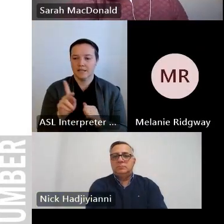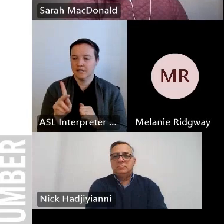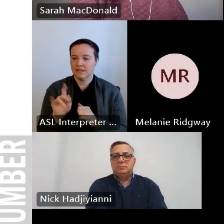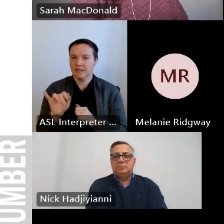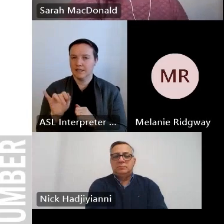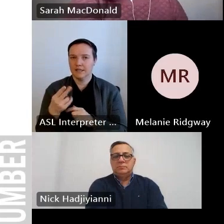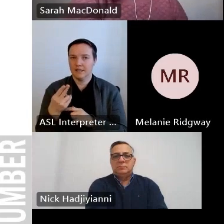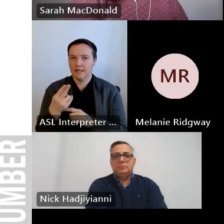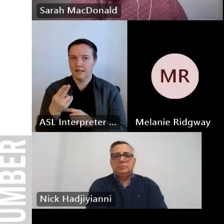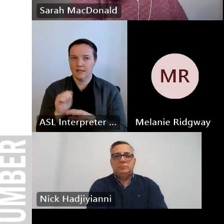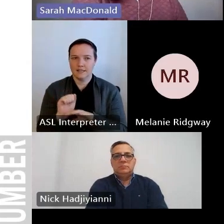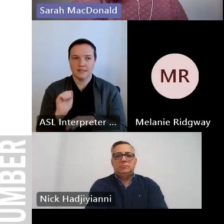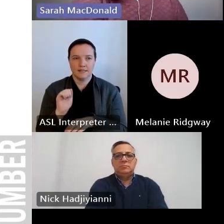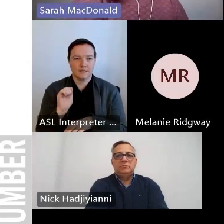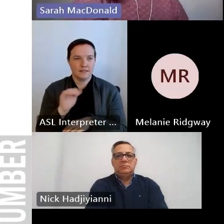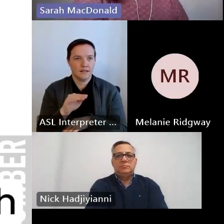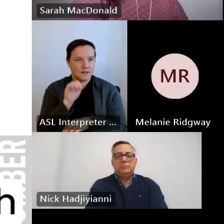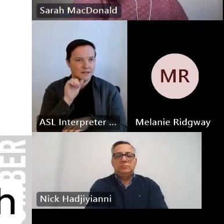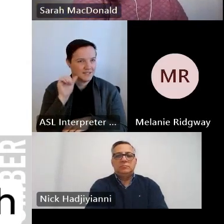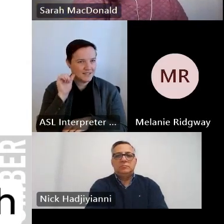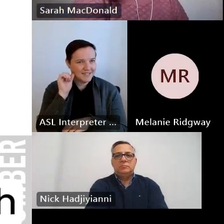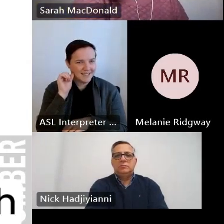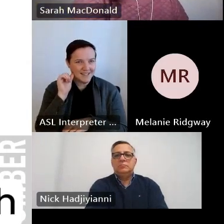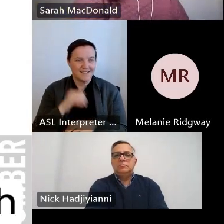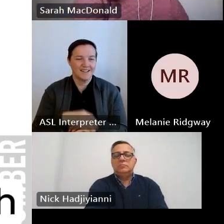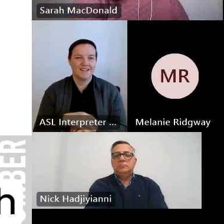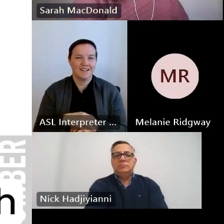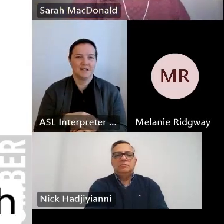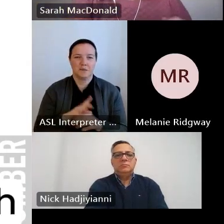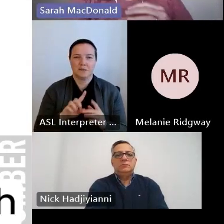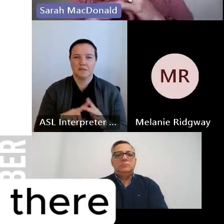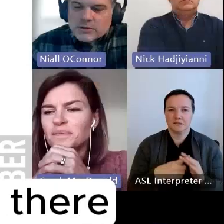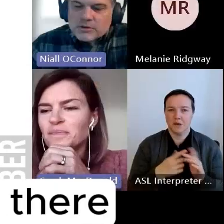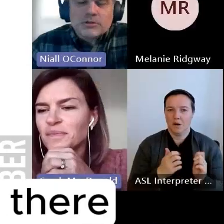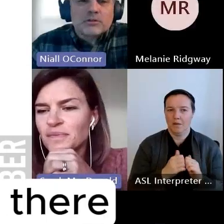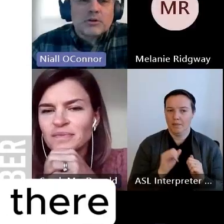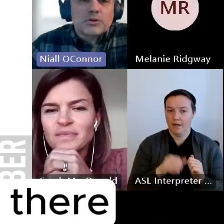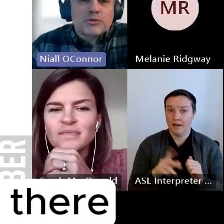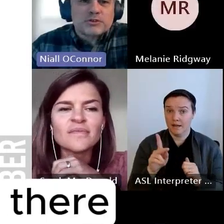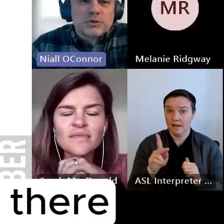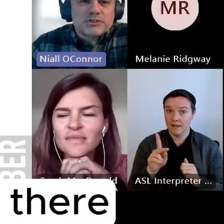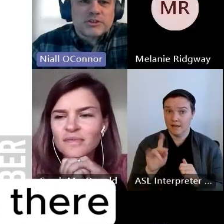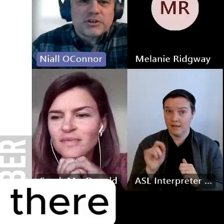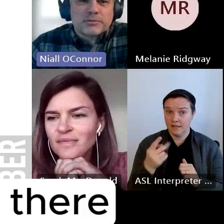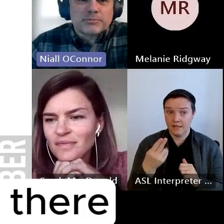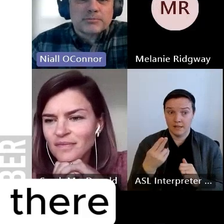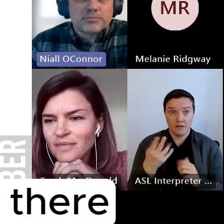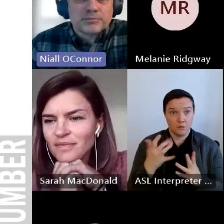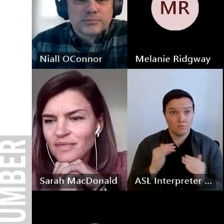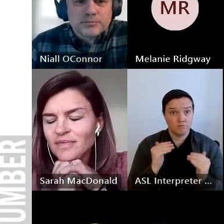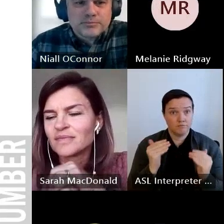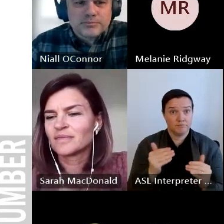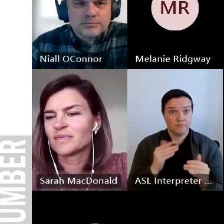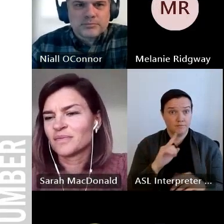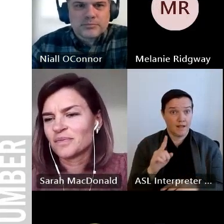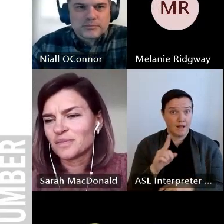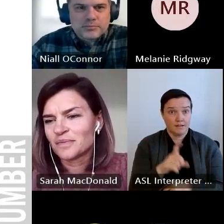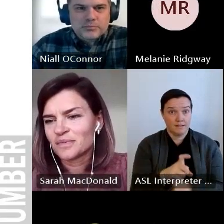had sent you yesterday. Yeah. Just to kind of get things started. Keith, did Sure. you want to go with your first question there?